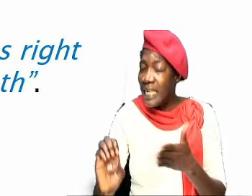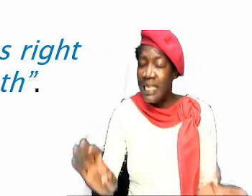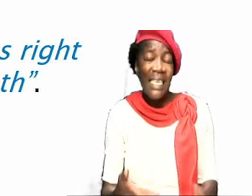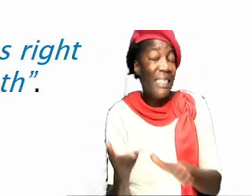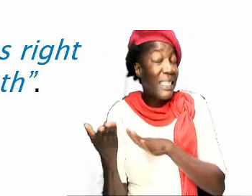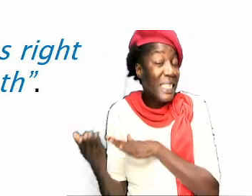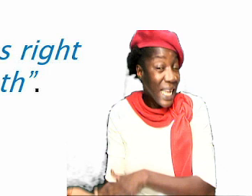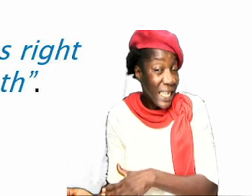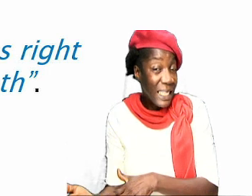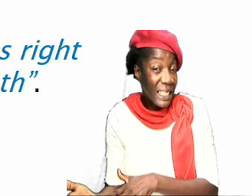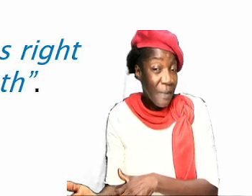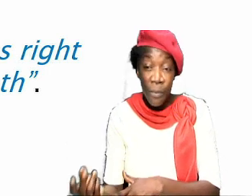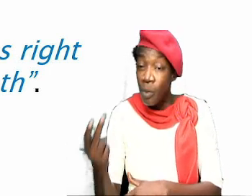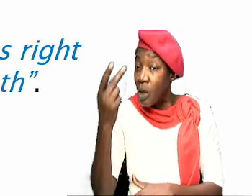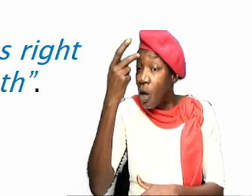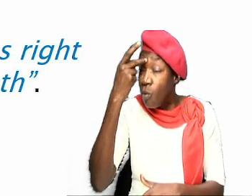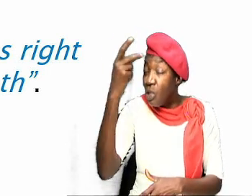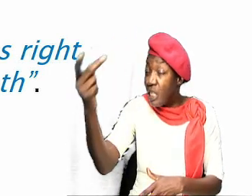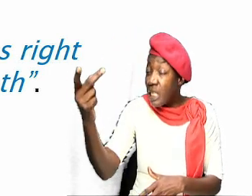seen where Saul